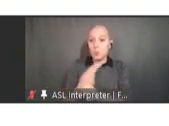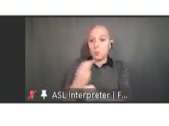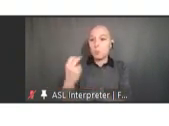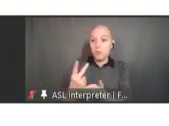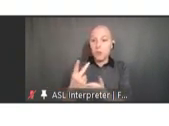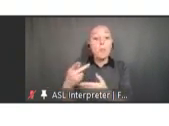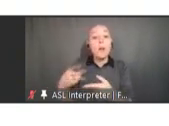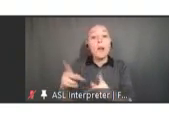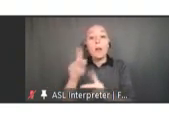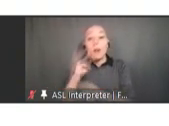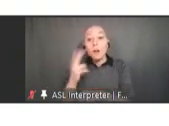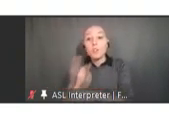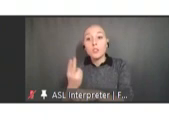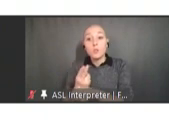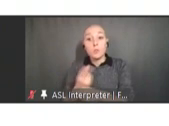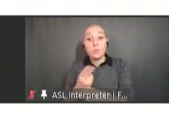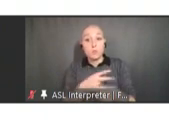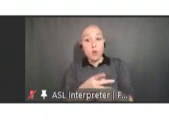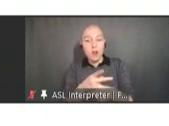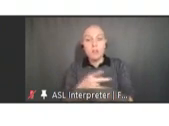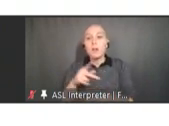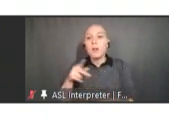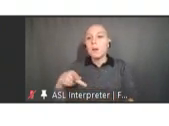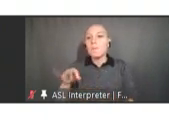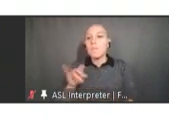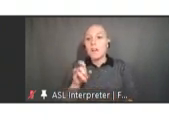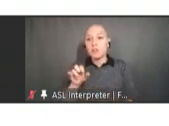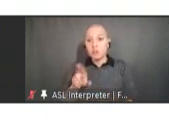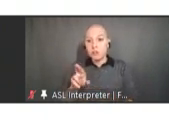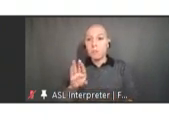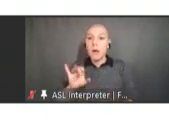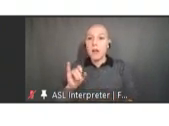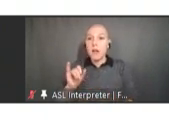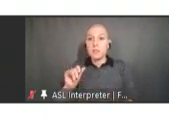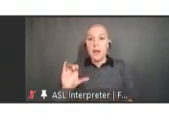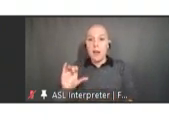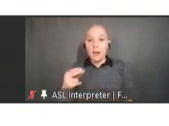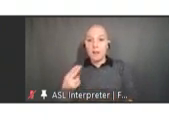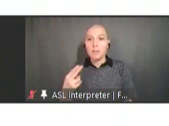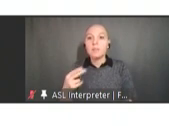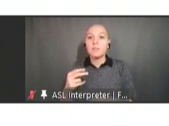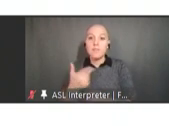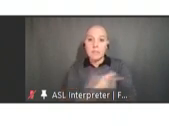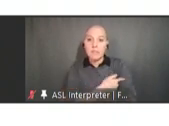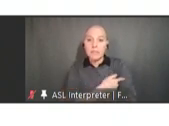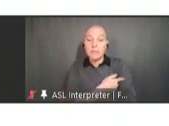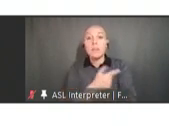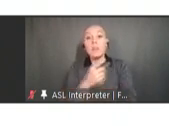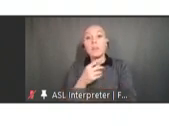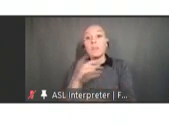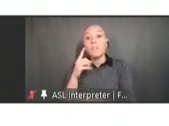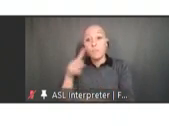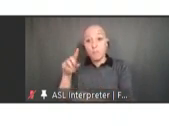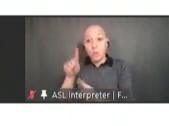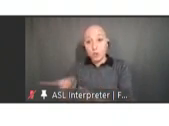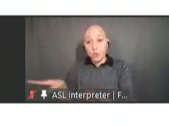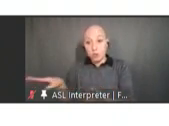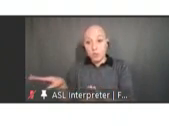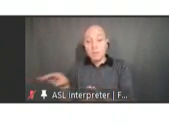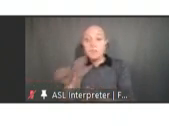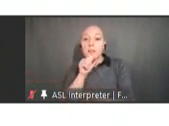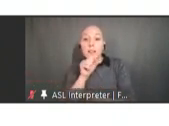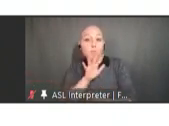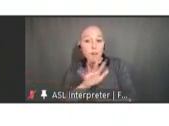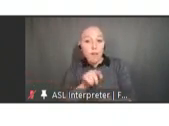use of the product, the Pfizer-BioNTech COVID-19 vaccine, in children 5 to